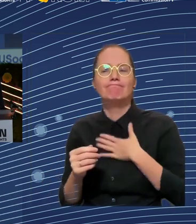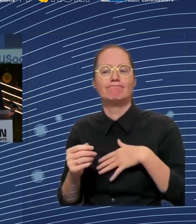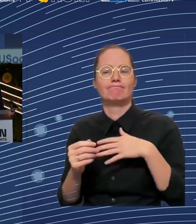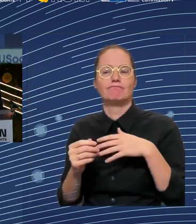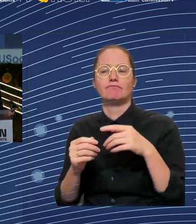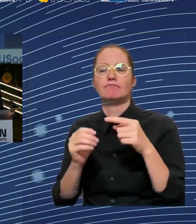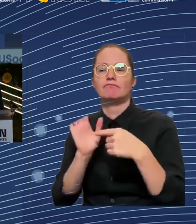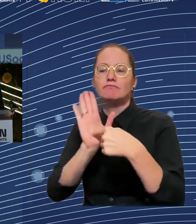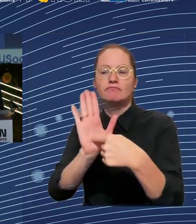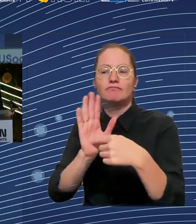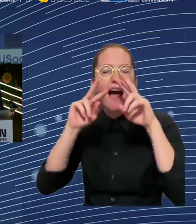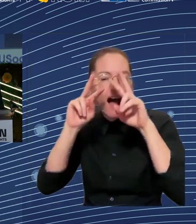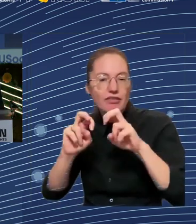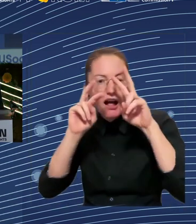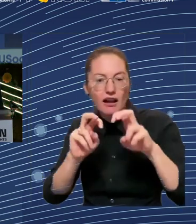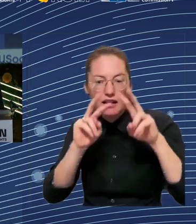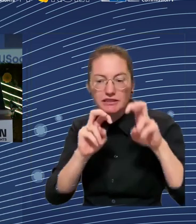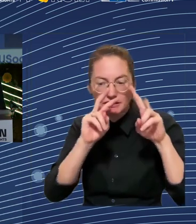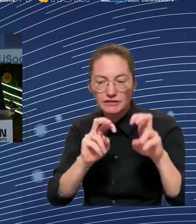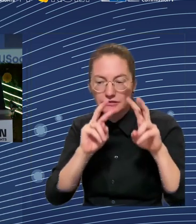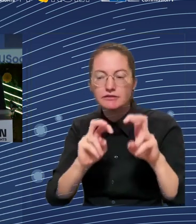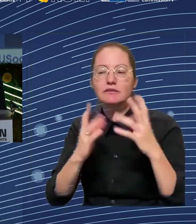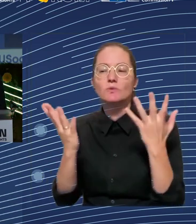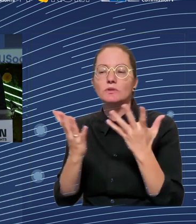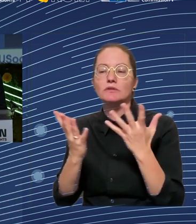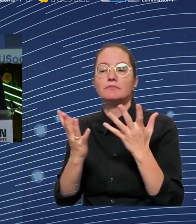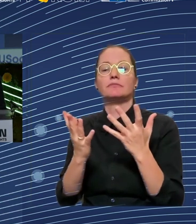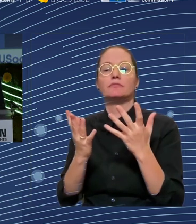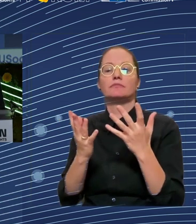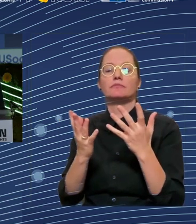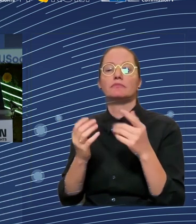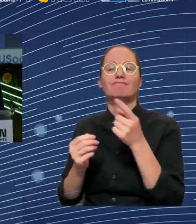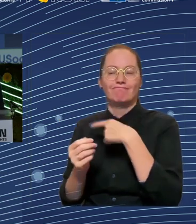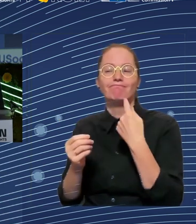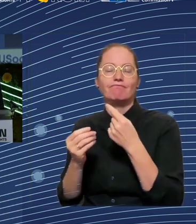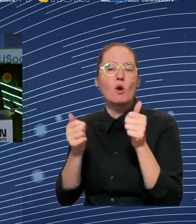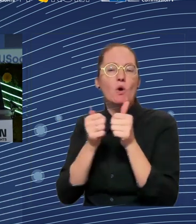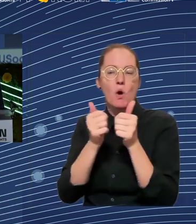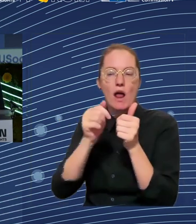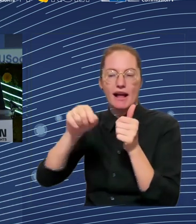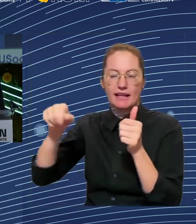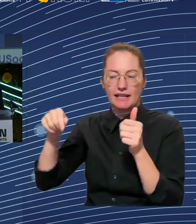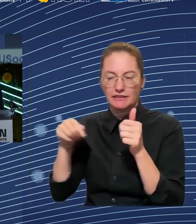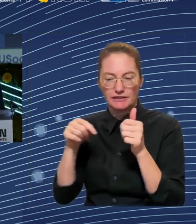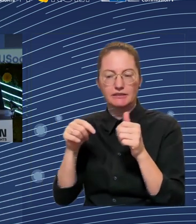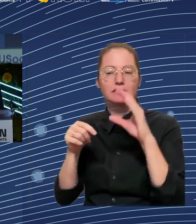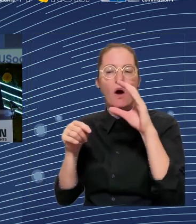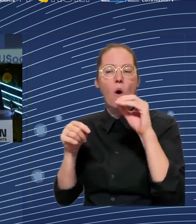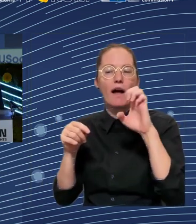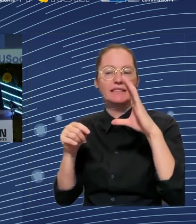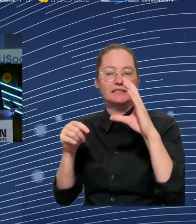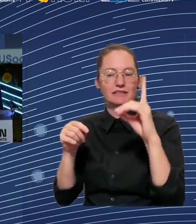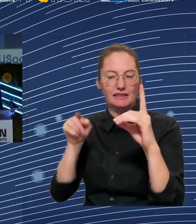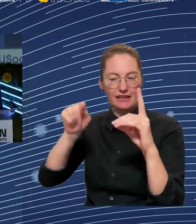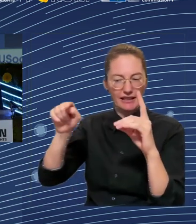we calculated the time needed to reach the nearest provider of childcare in a number of small EU regions in several countries where we